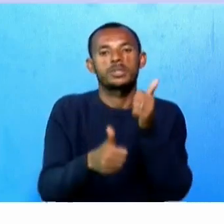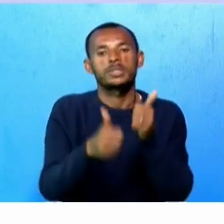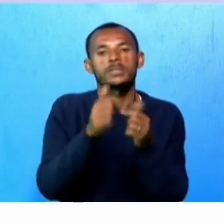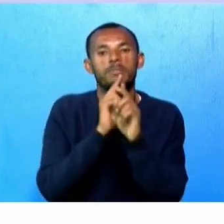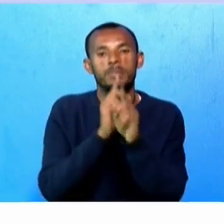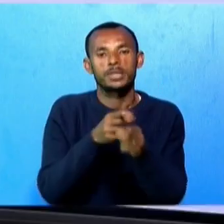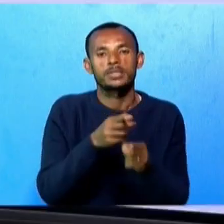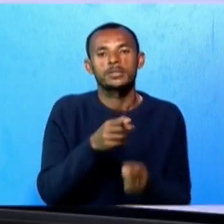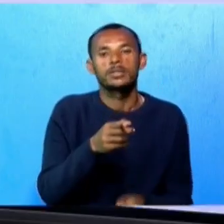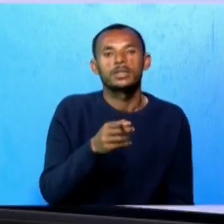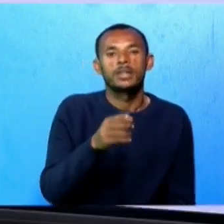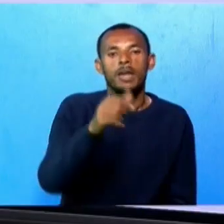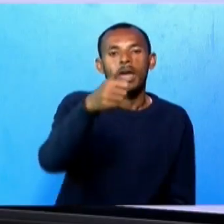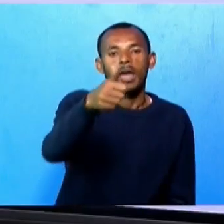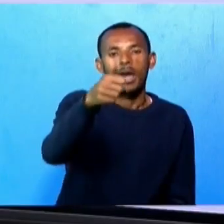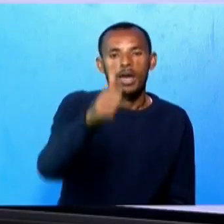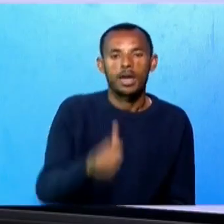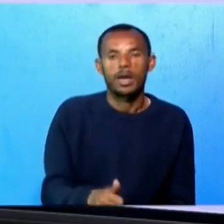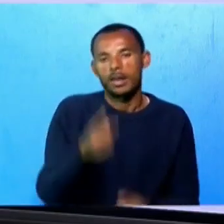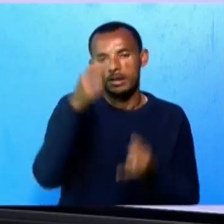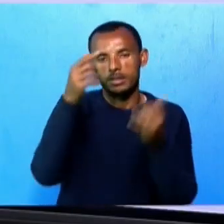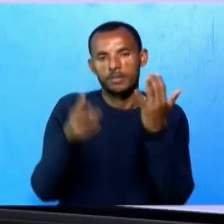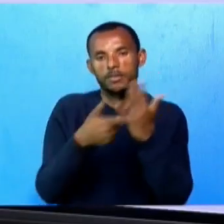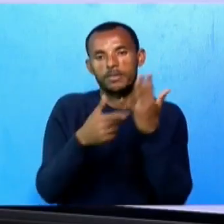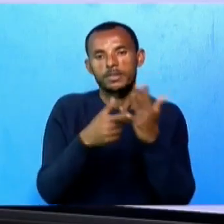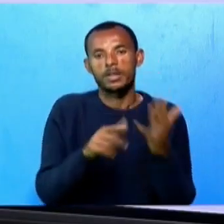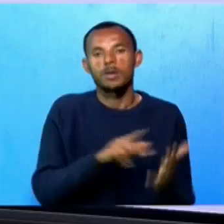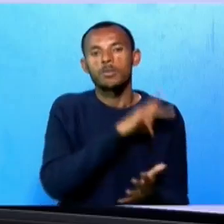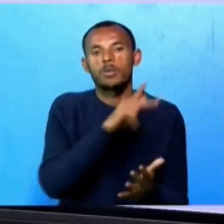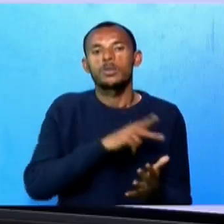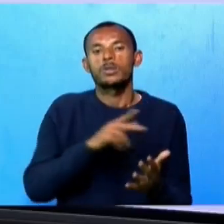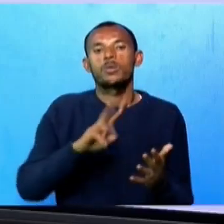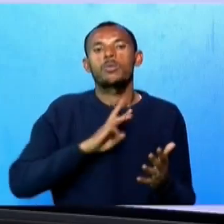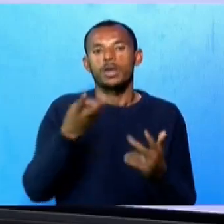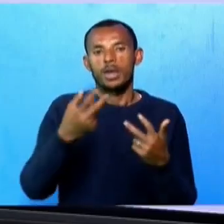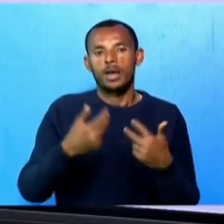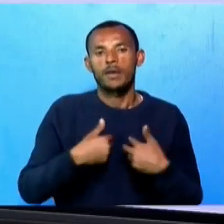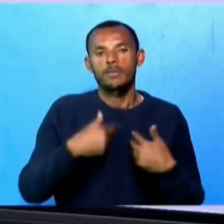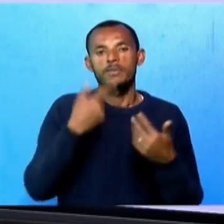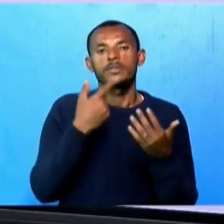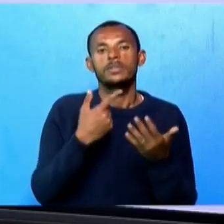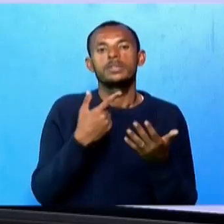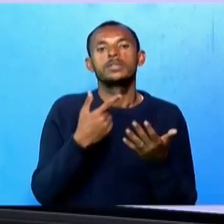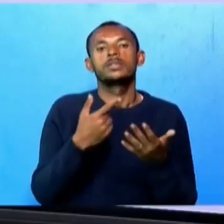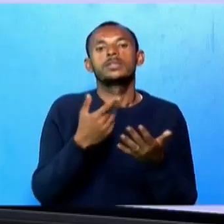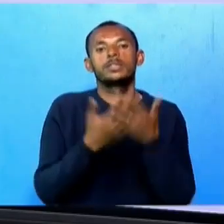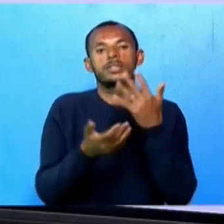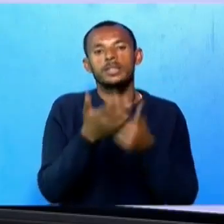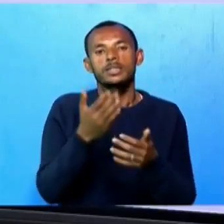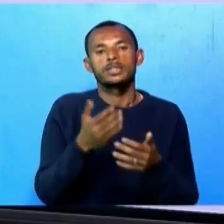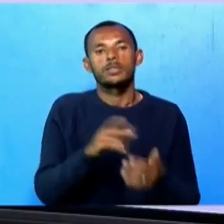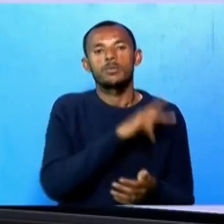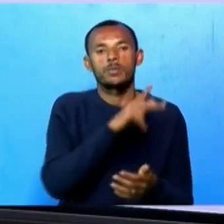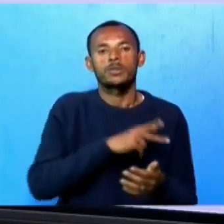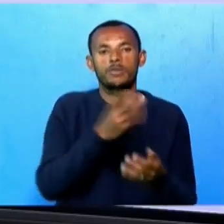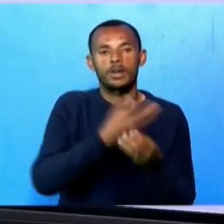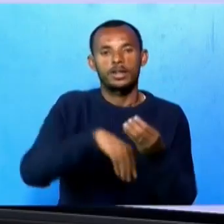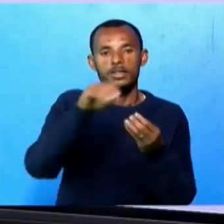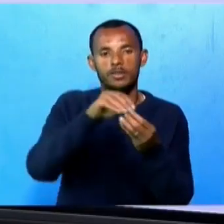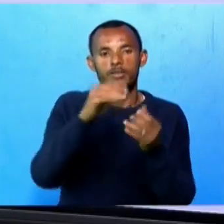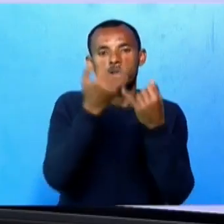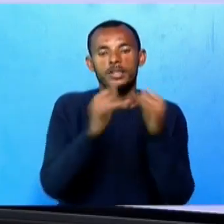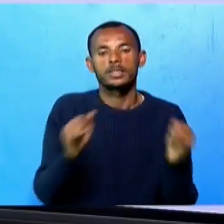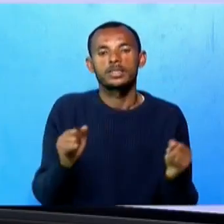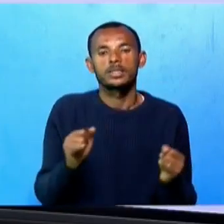itself, right? And the fifth property that we have discussed in the property of addition of